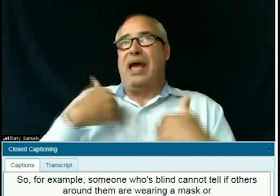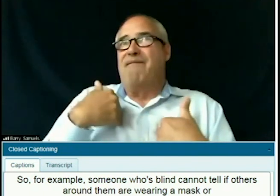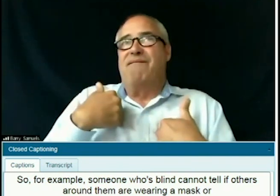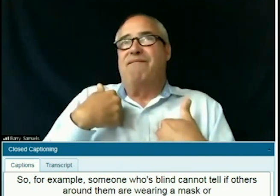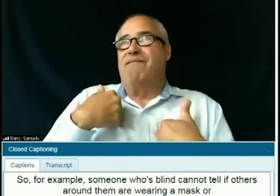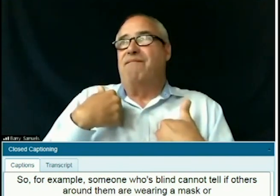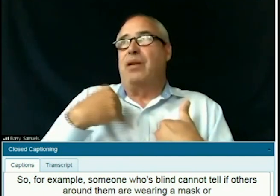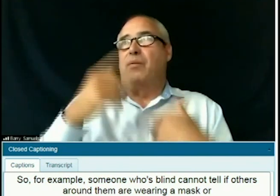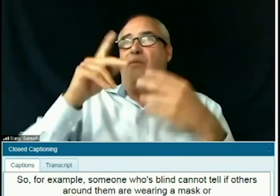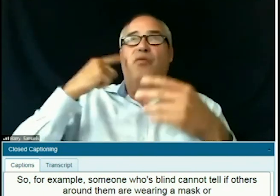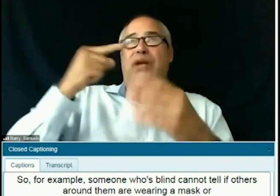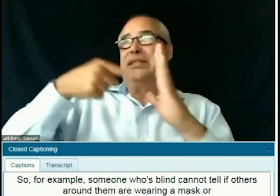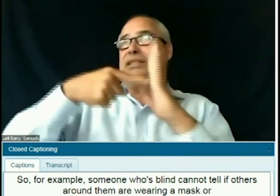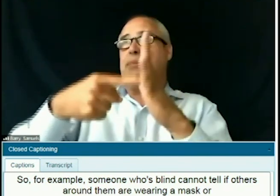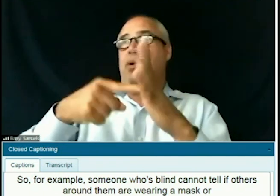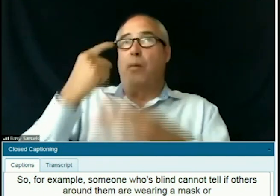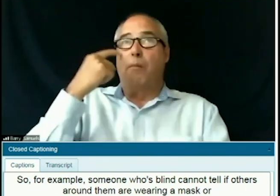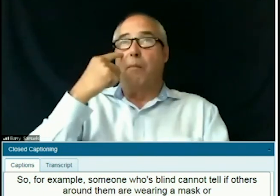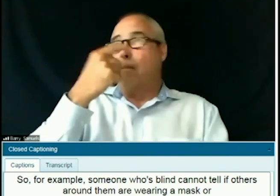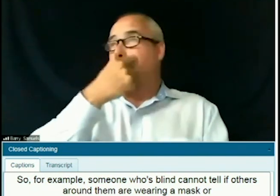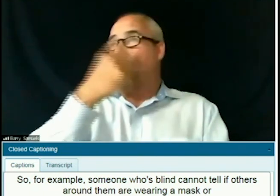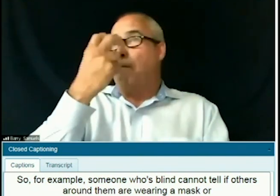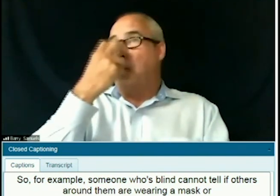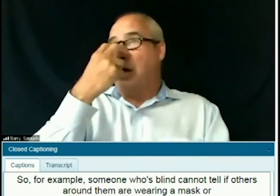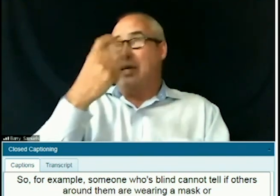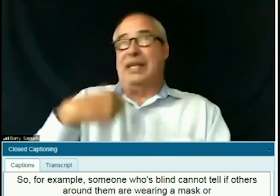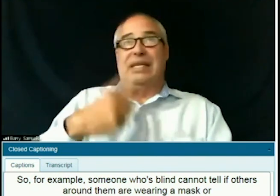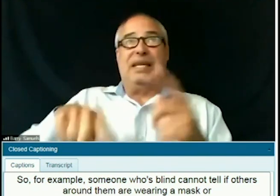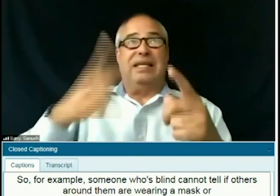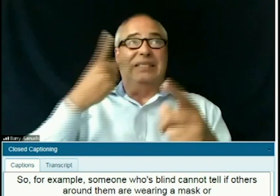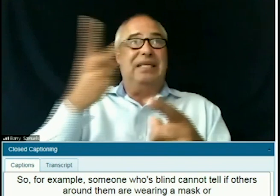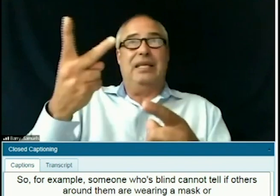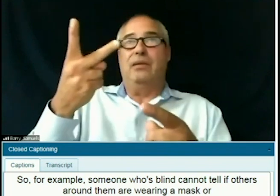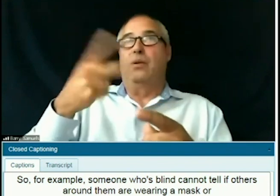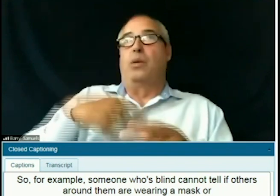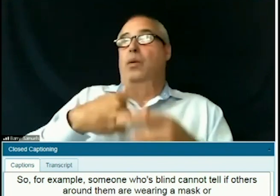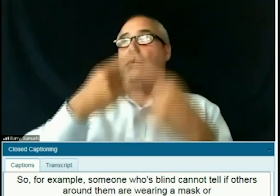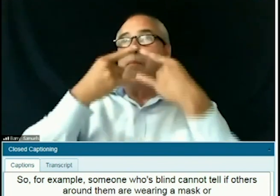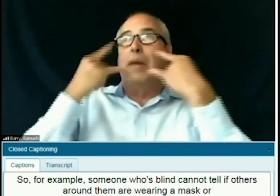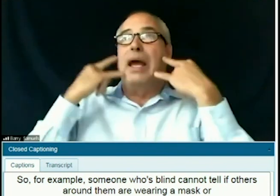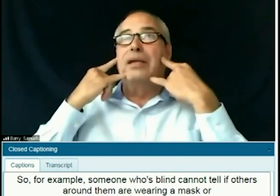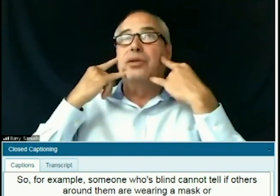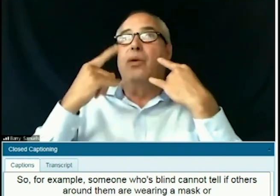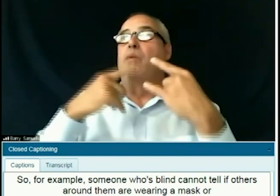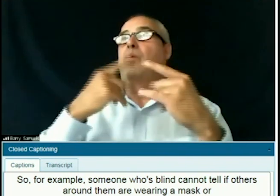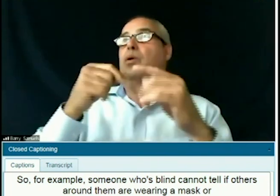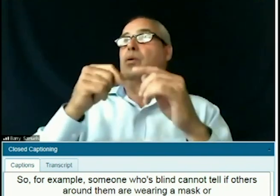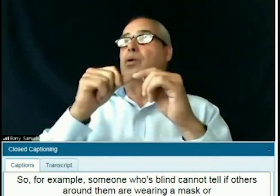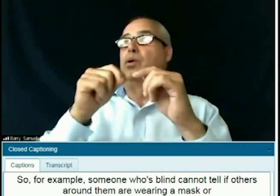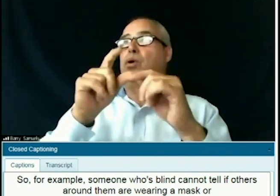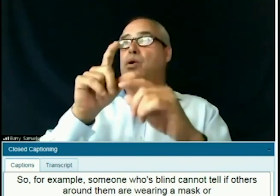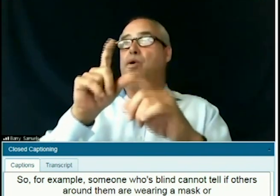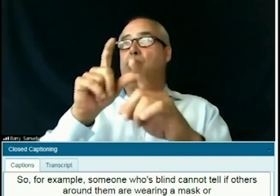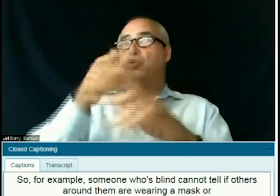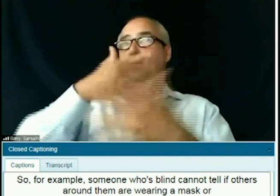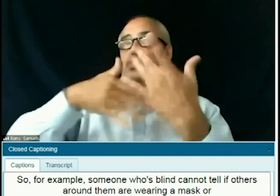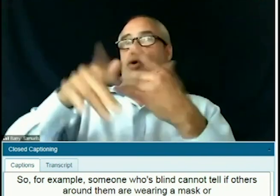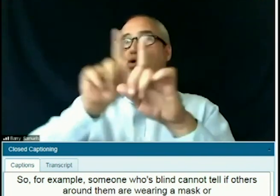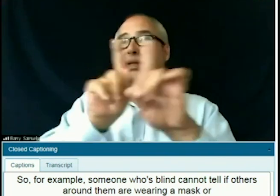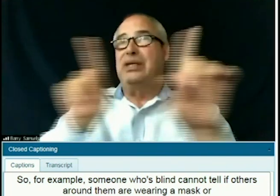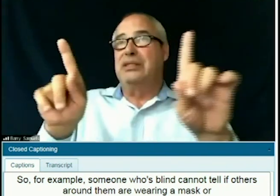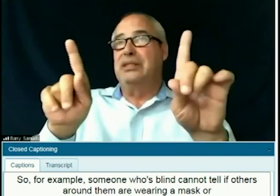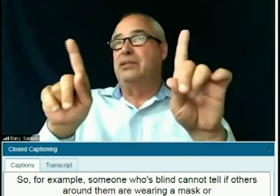blind cannot tell if others around them are wearing a mask or not, or if they're maintaining the suggested social distancing during the height of the